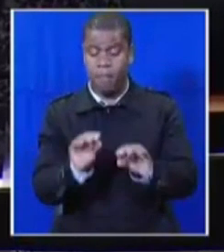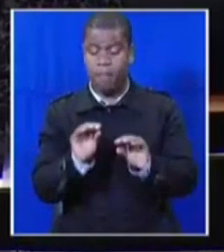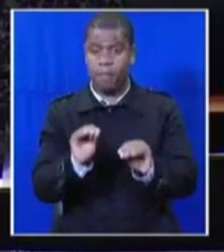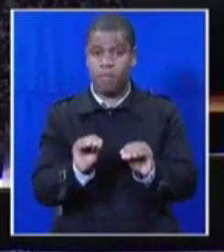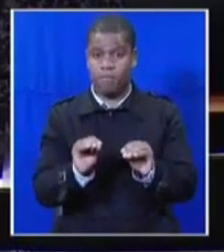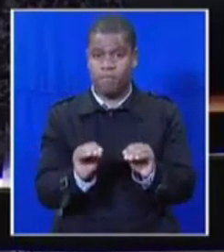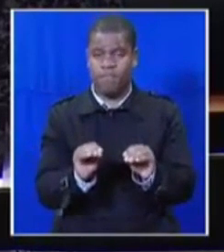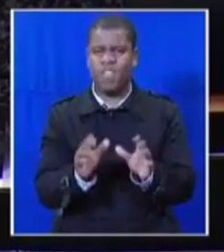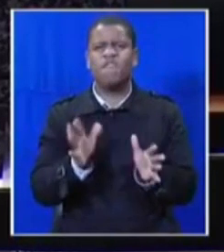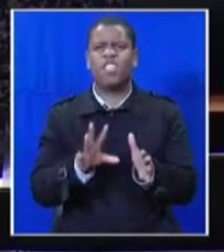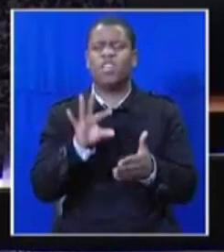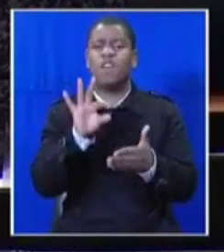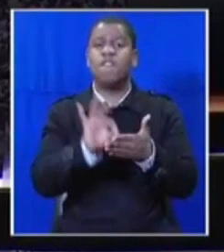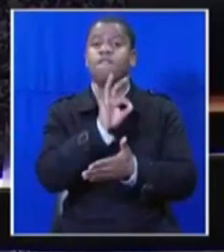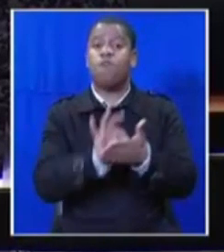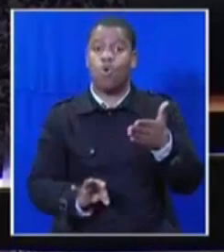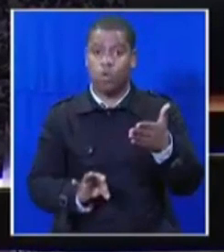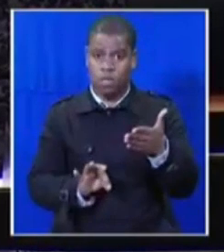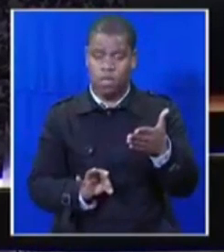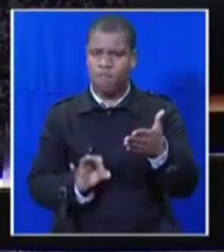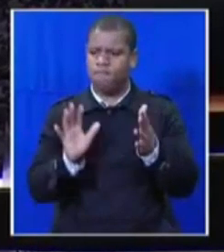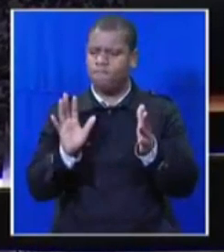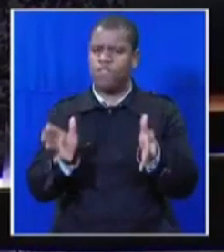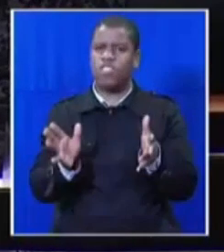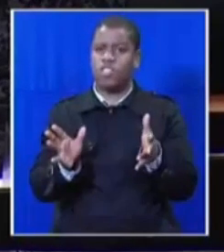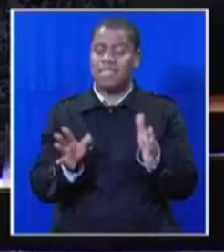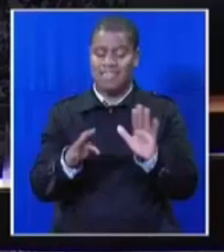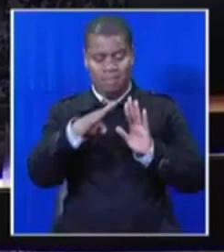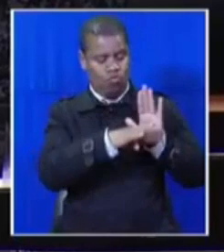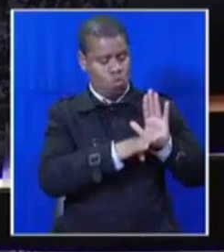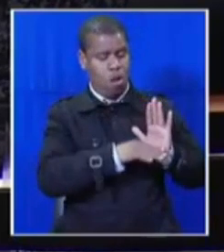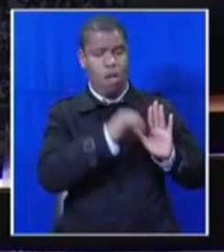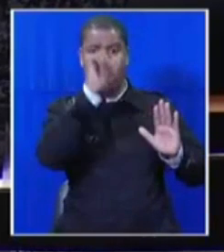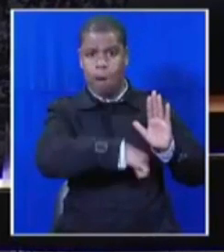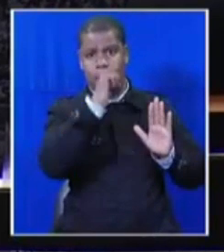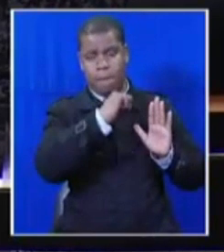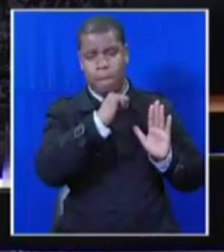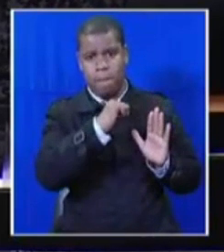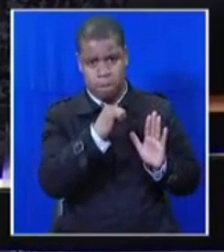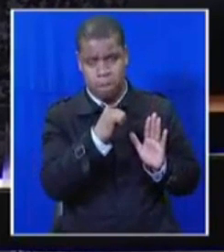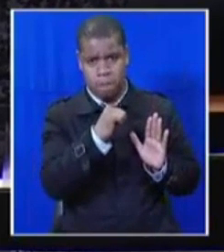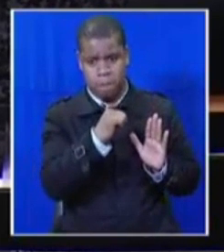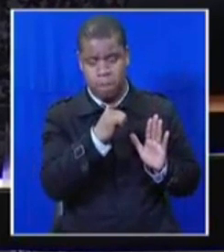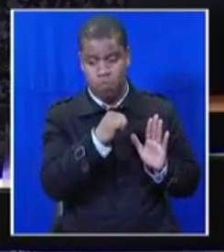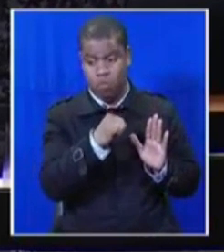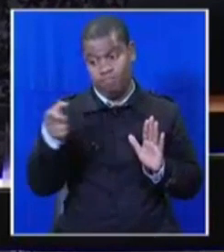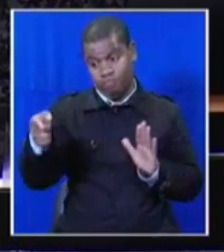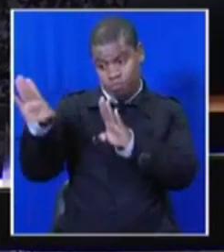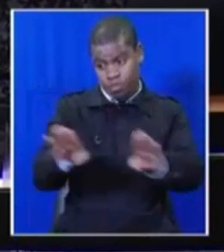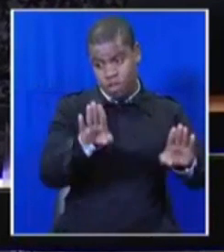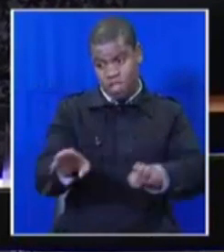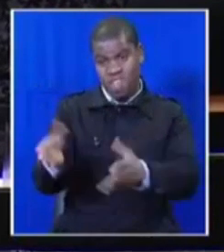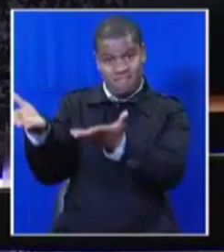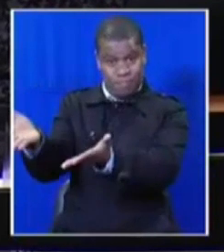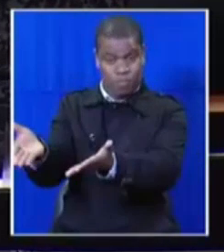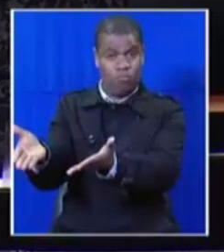voted for a rule that addresses such conduct that was